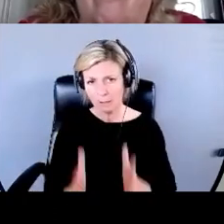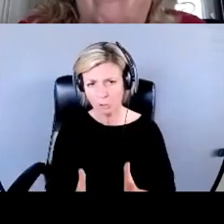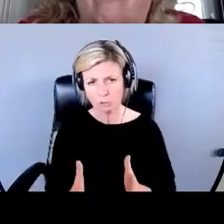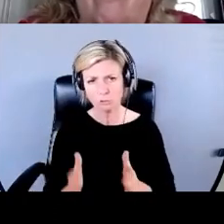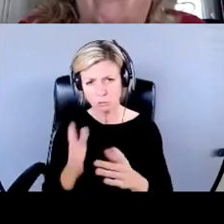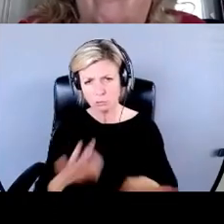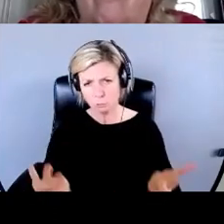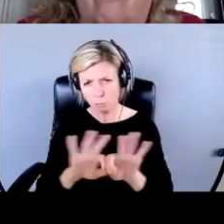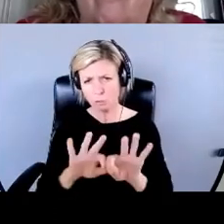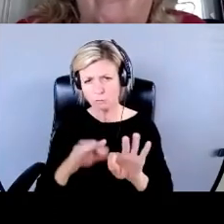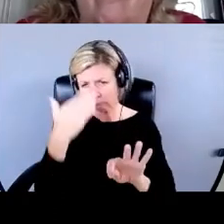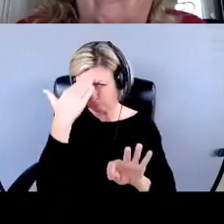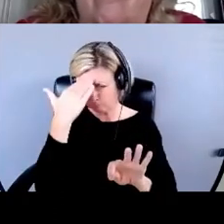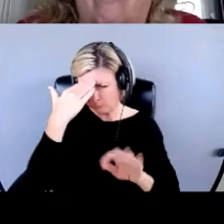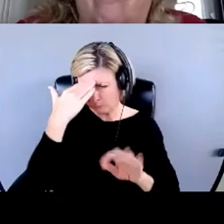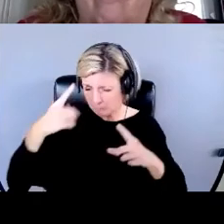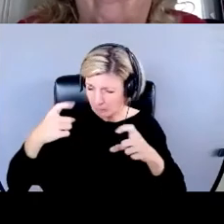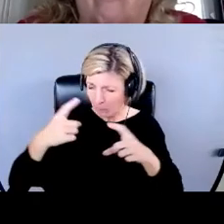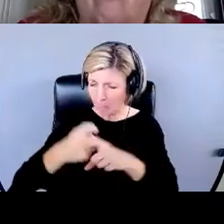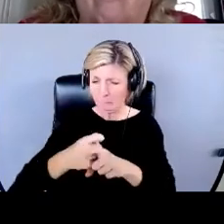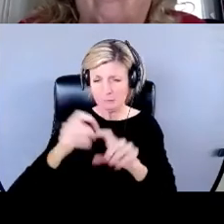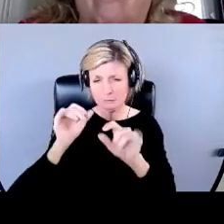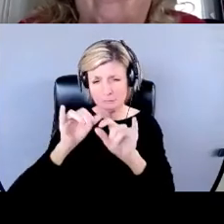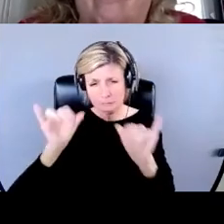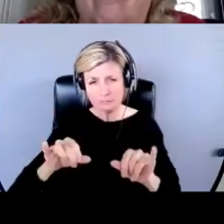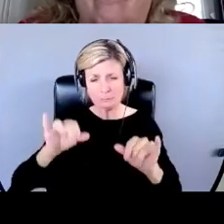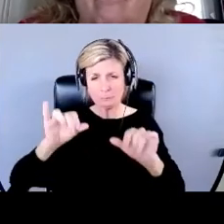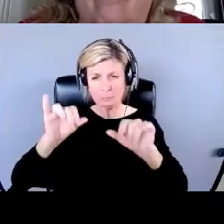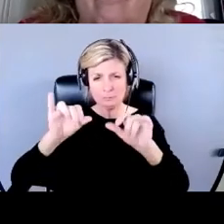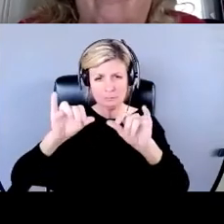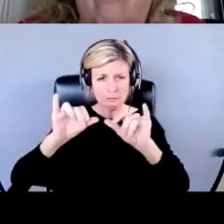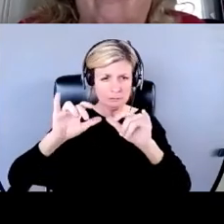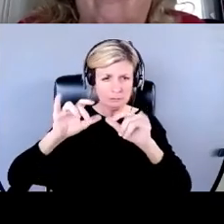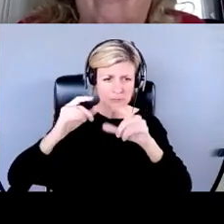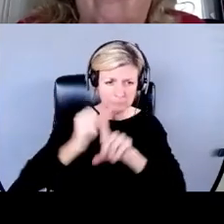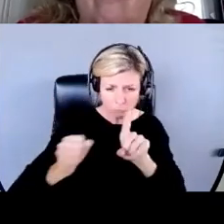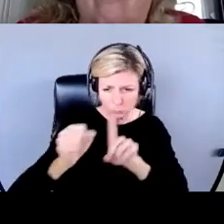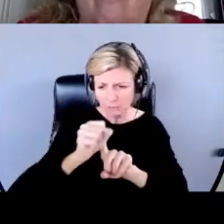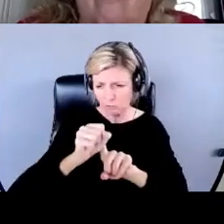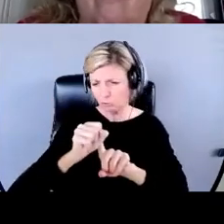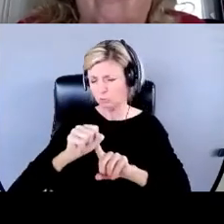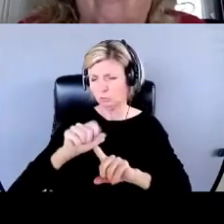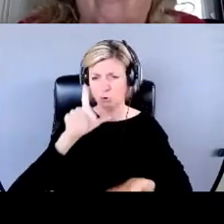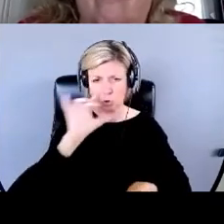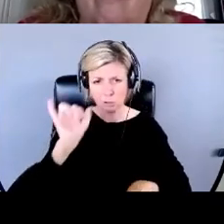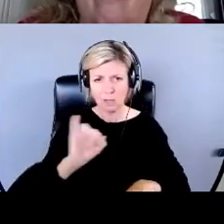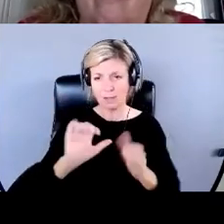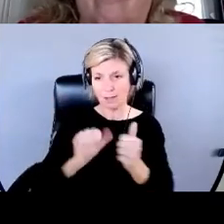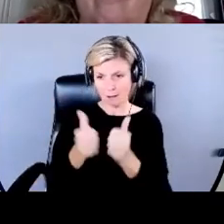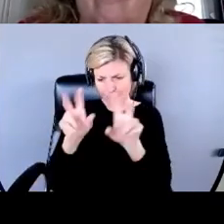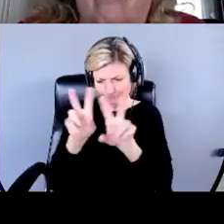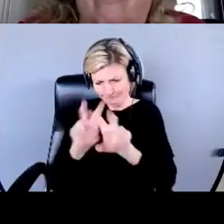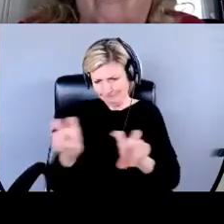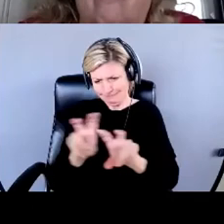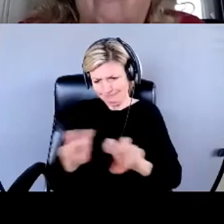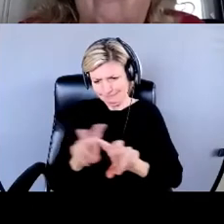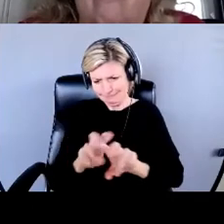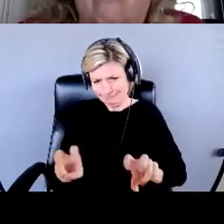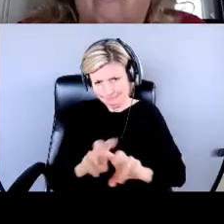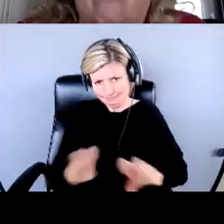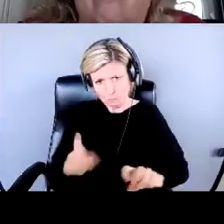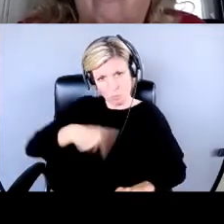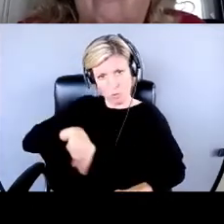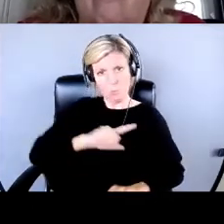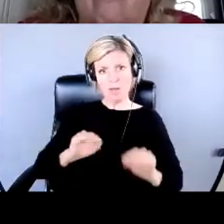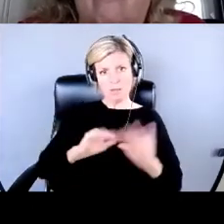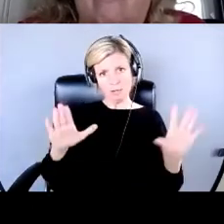and have a process that people can actually flow through to some kind of resolution.